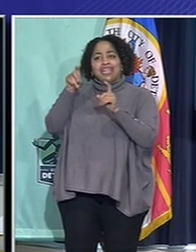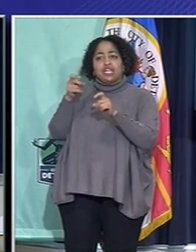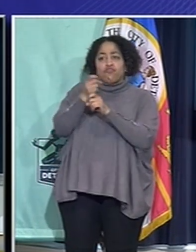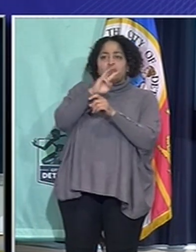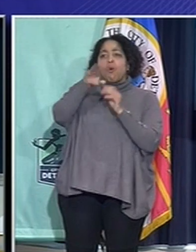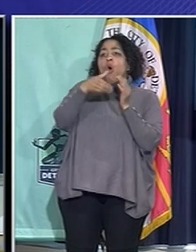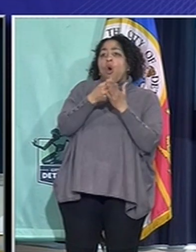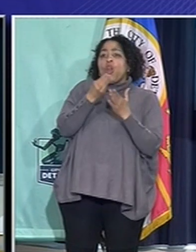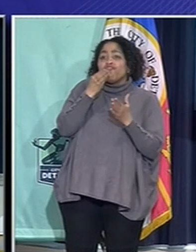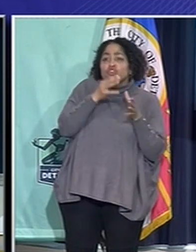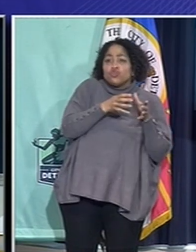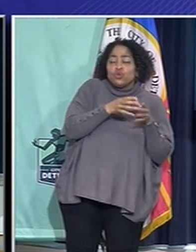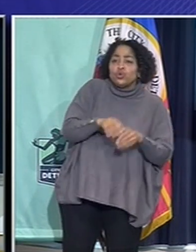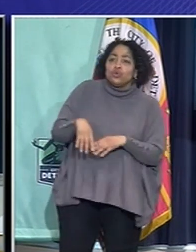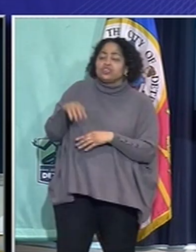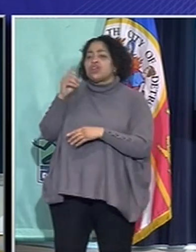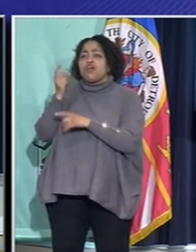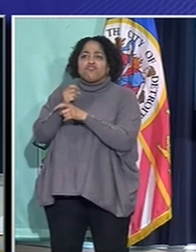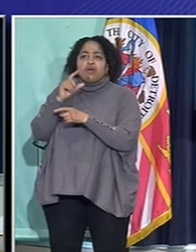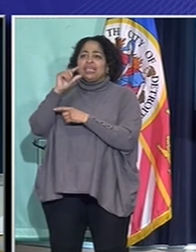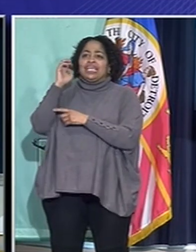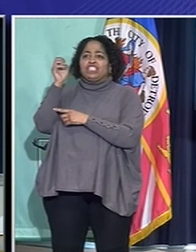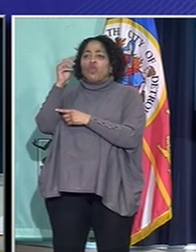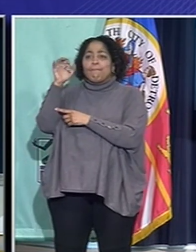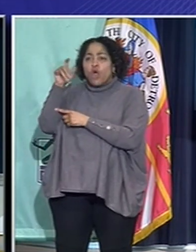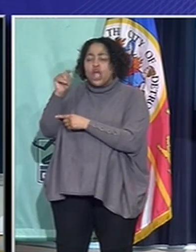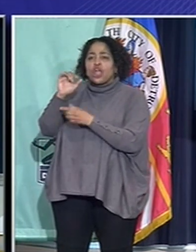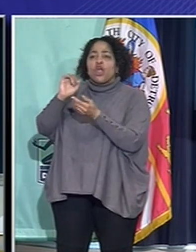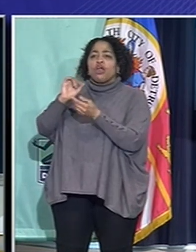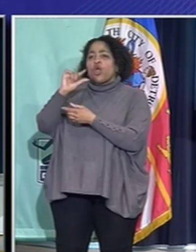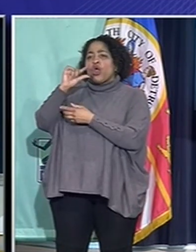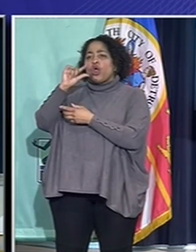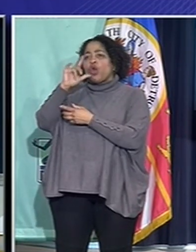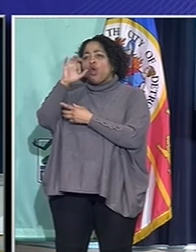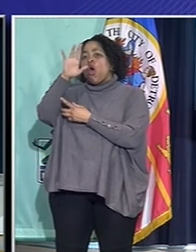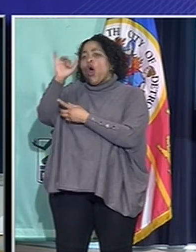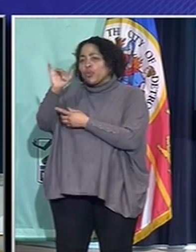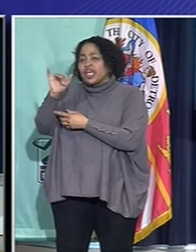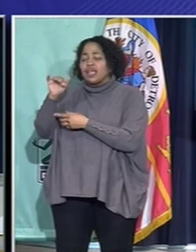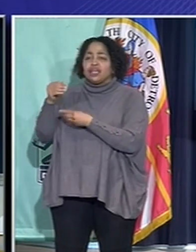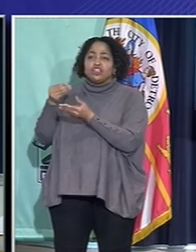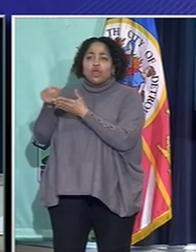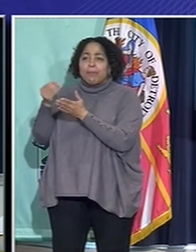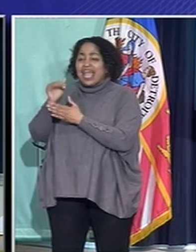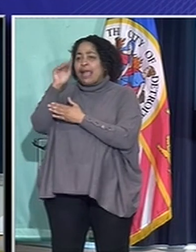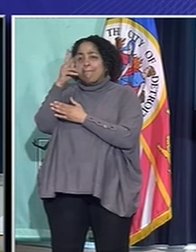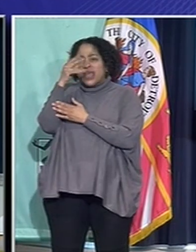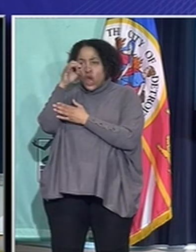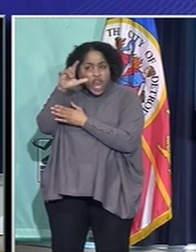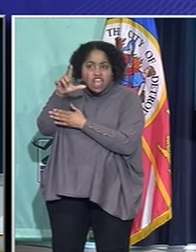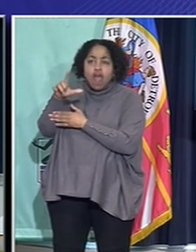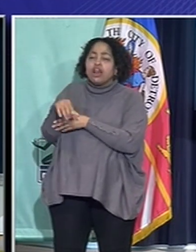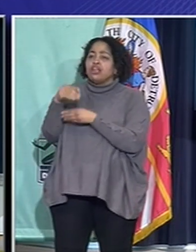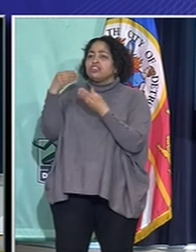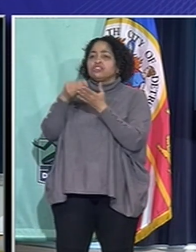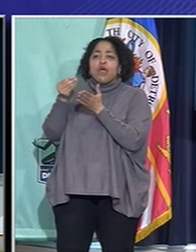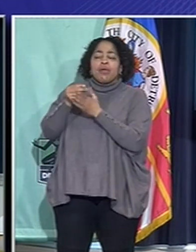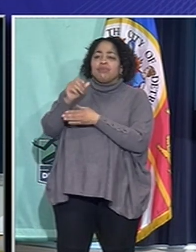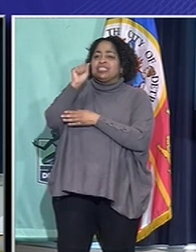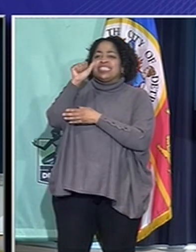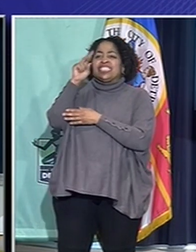Bene Produce in Eastern Market, from Glory Supermarket, from Mike's Fresh Market, Imperial Supermarket, Save-On, King